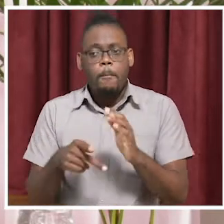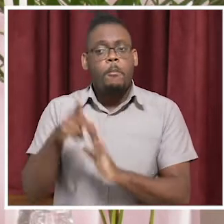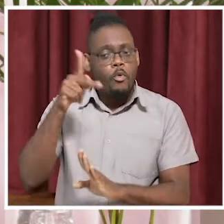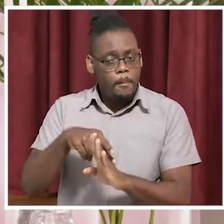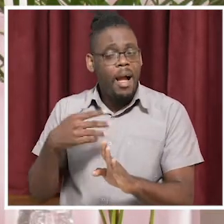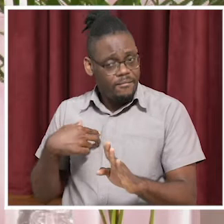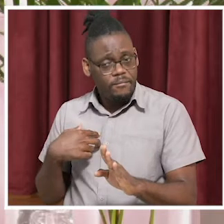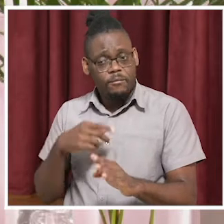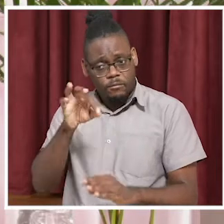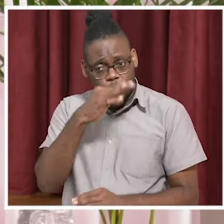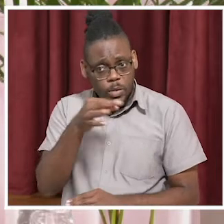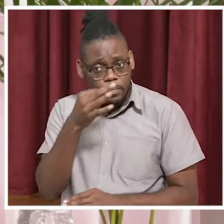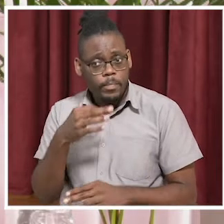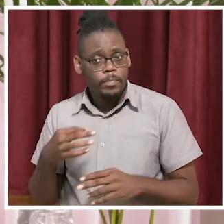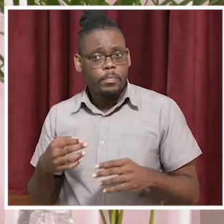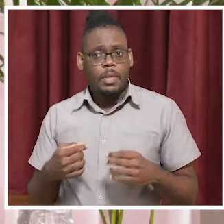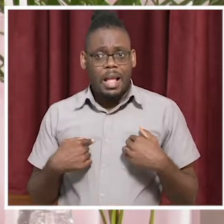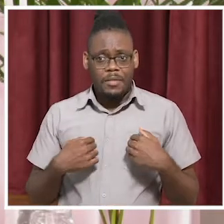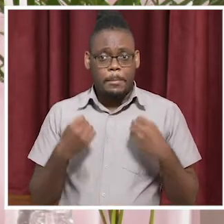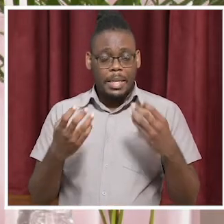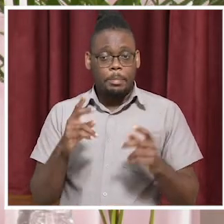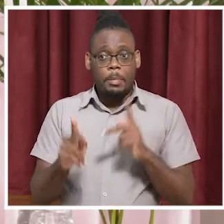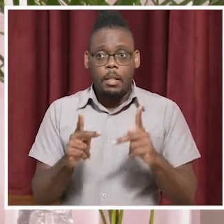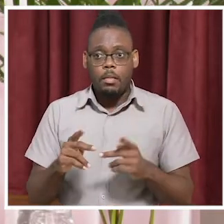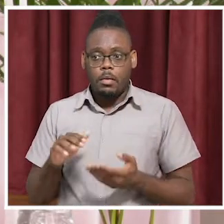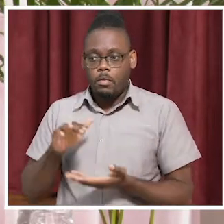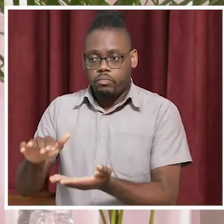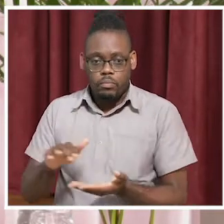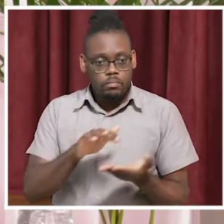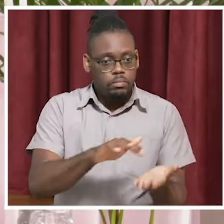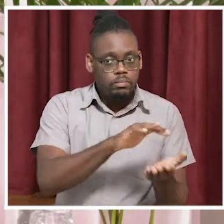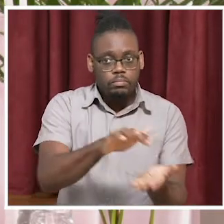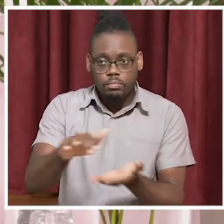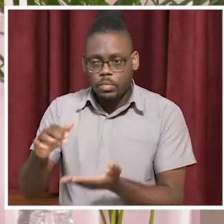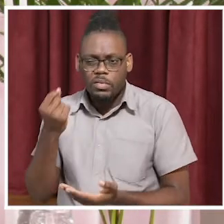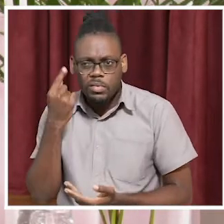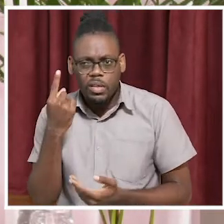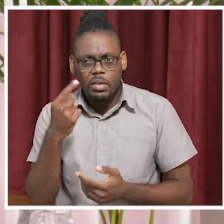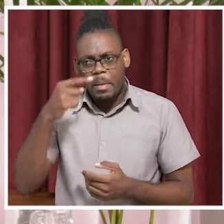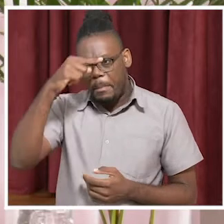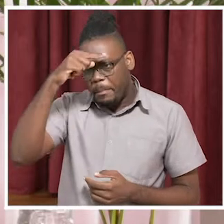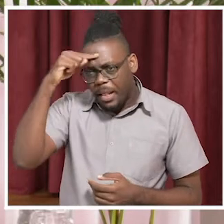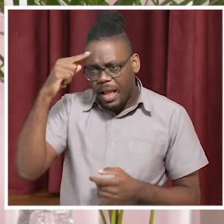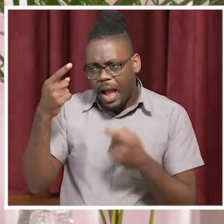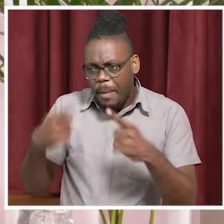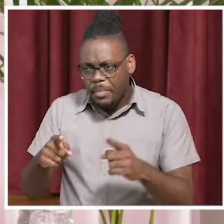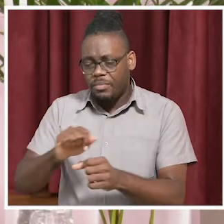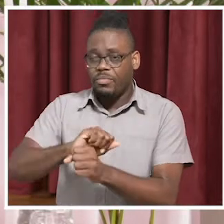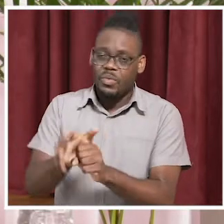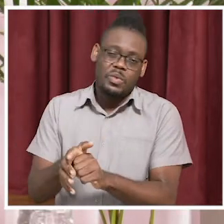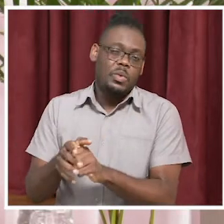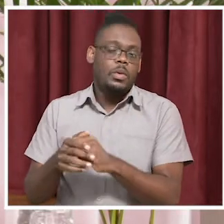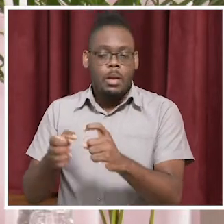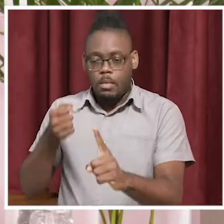Mm-hmm. So persons who may have lost income as a result of COVID, can apply and get a food support